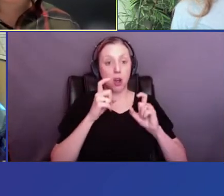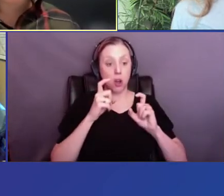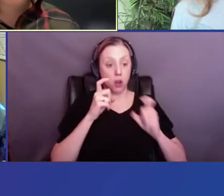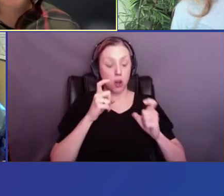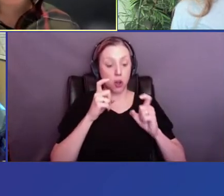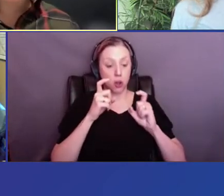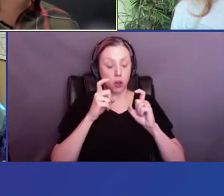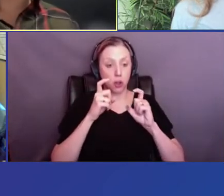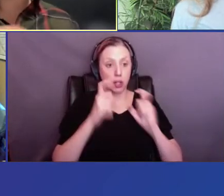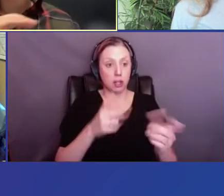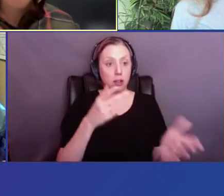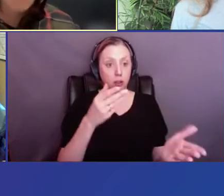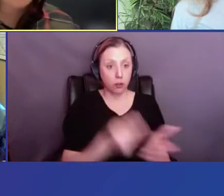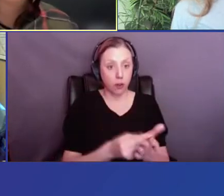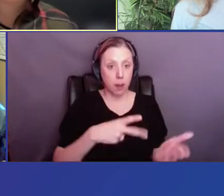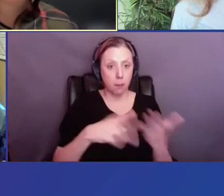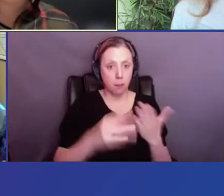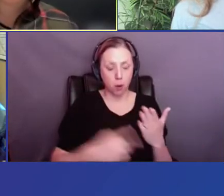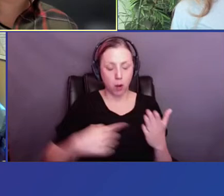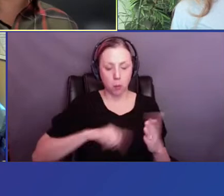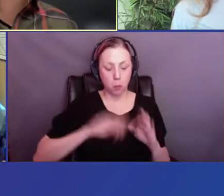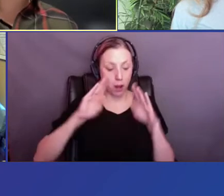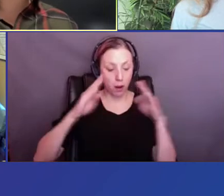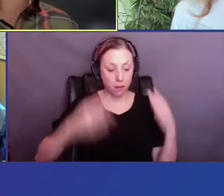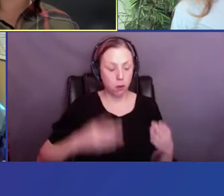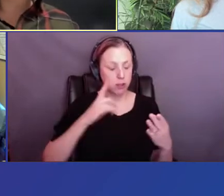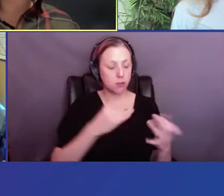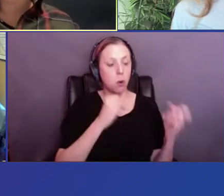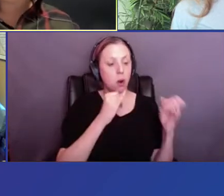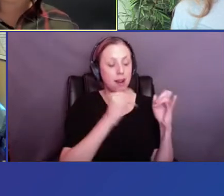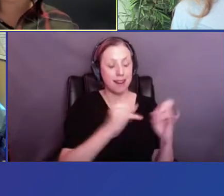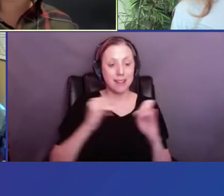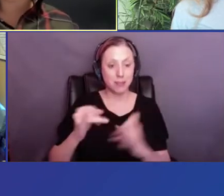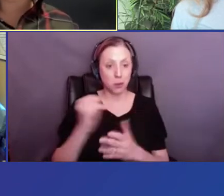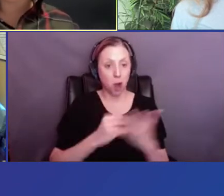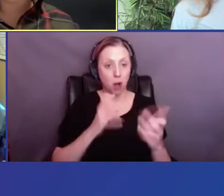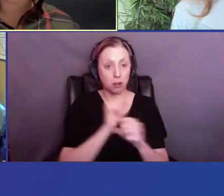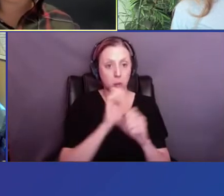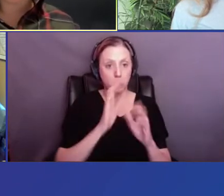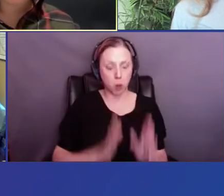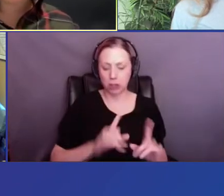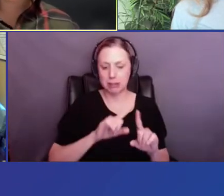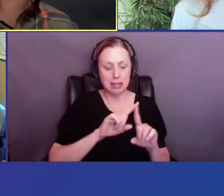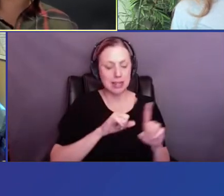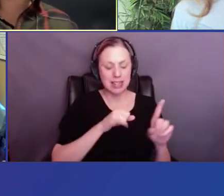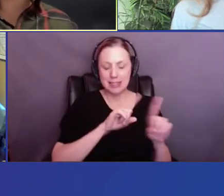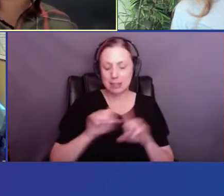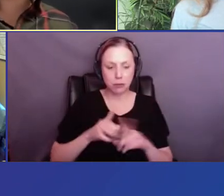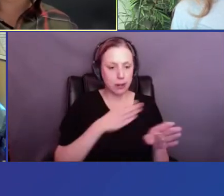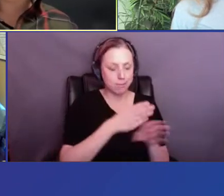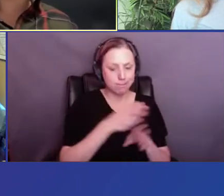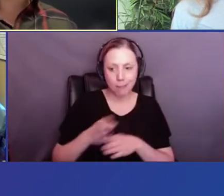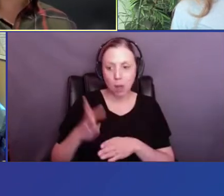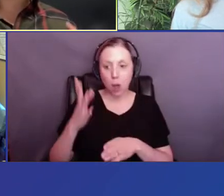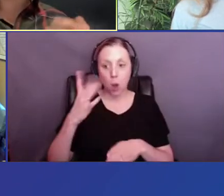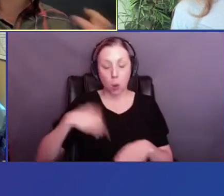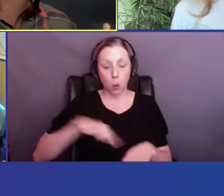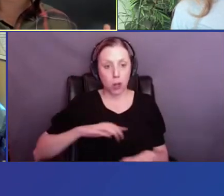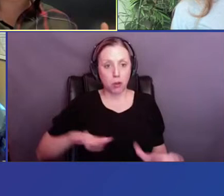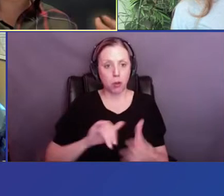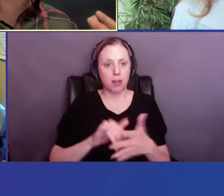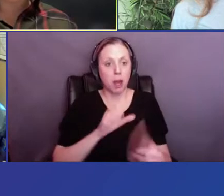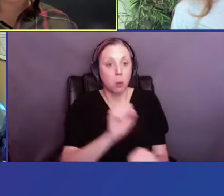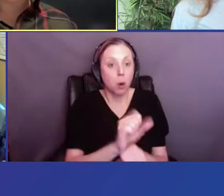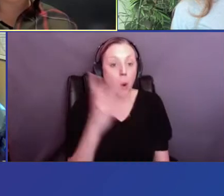individual arts workers across disciplines. And we are going to do this work because, of course, some